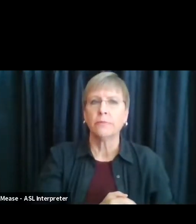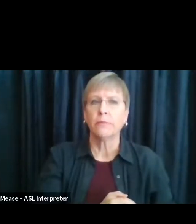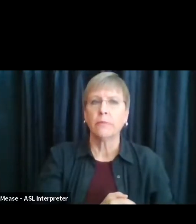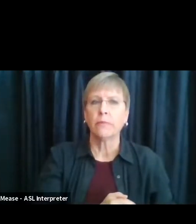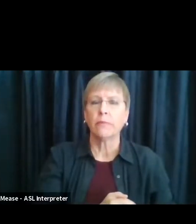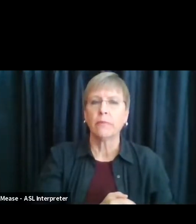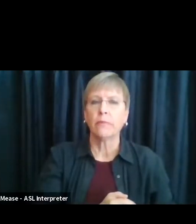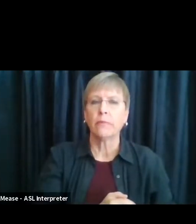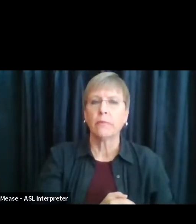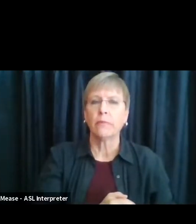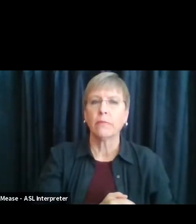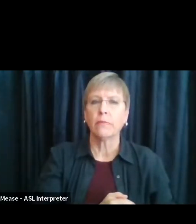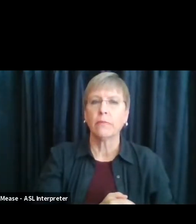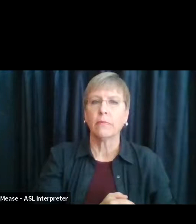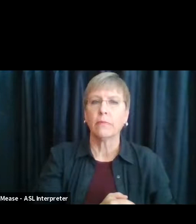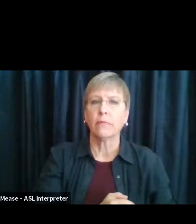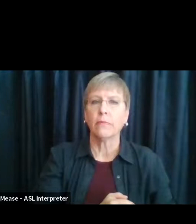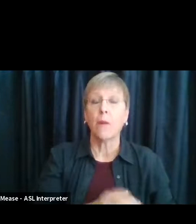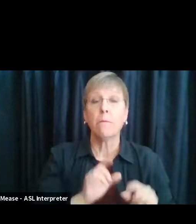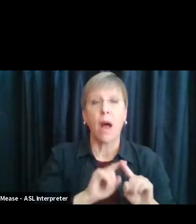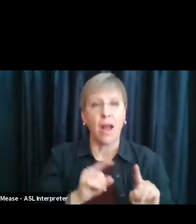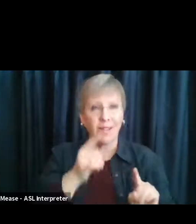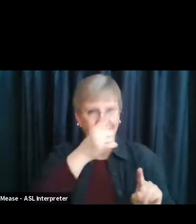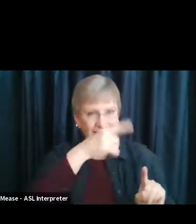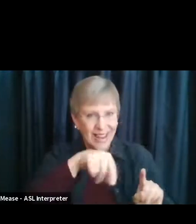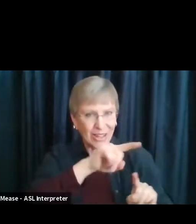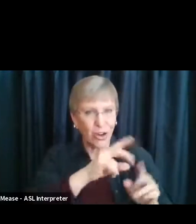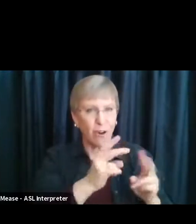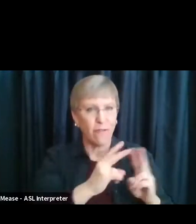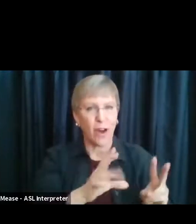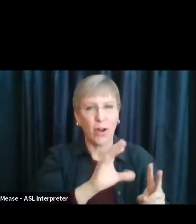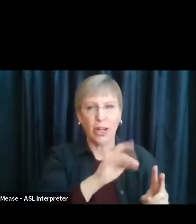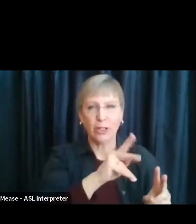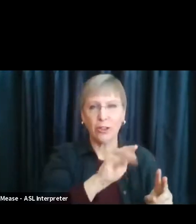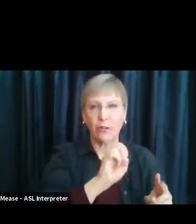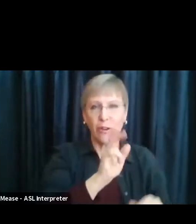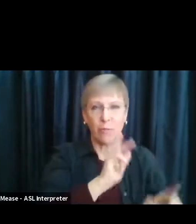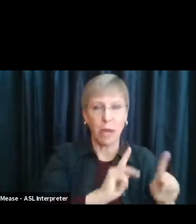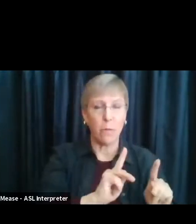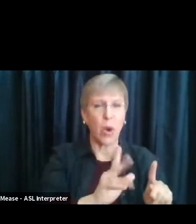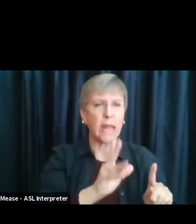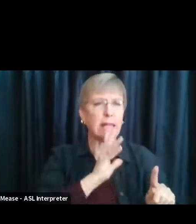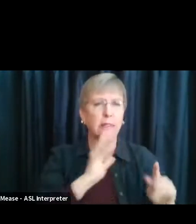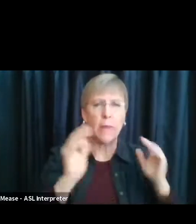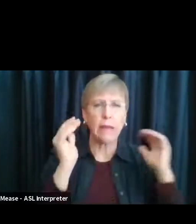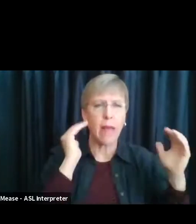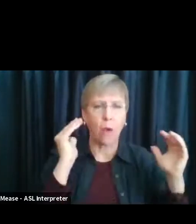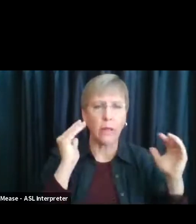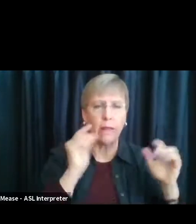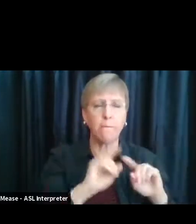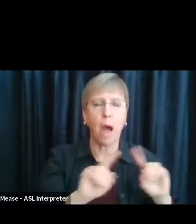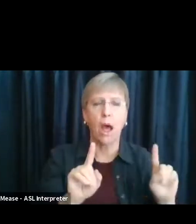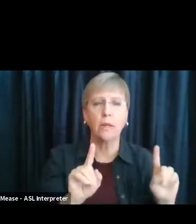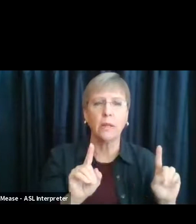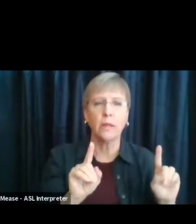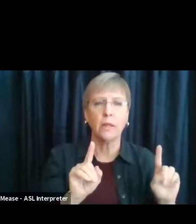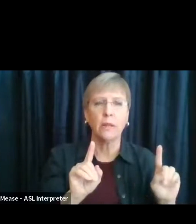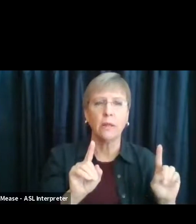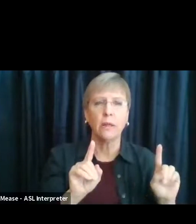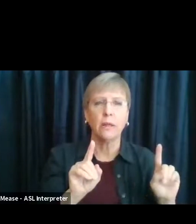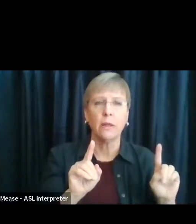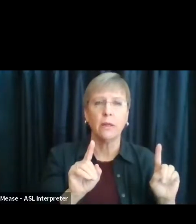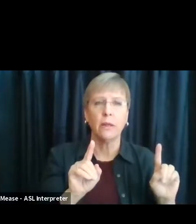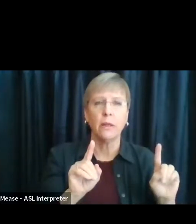But these are very conservative people, and they speak very loudly, but it's probably